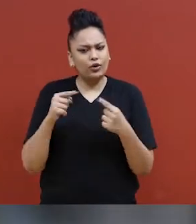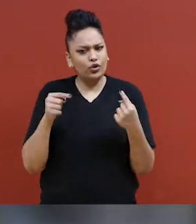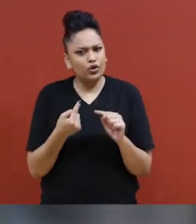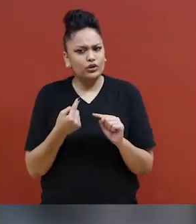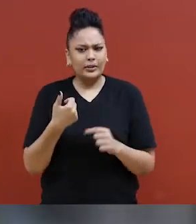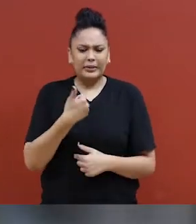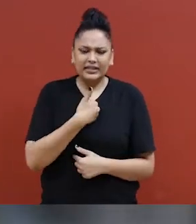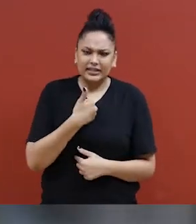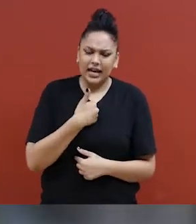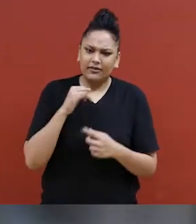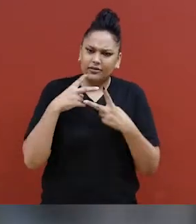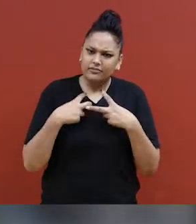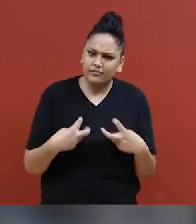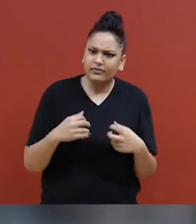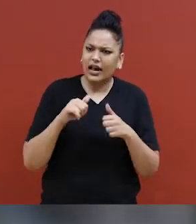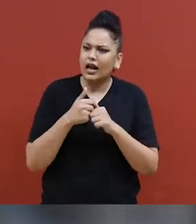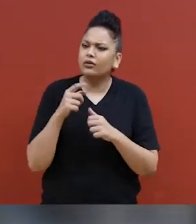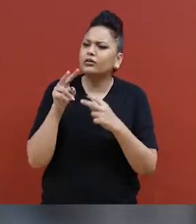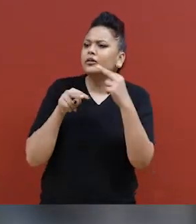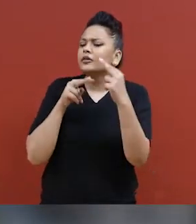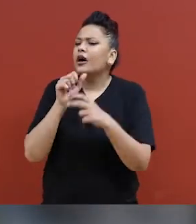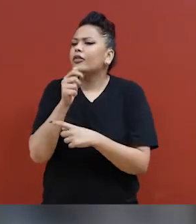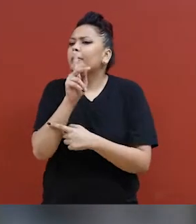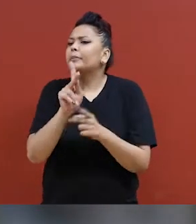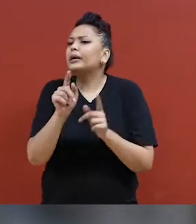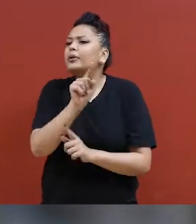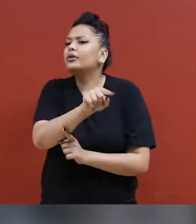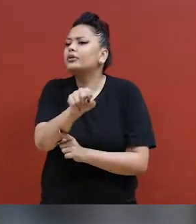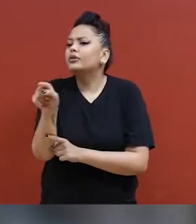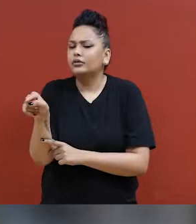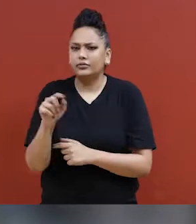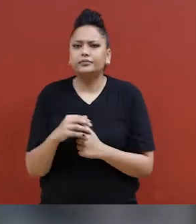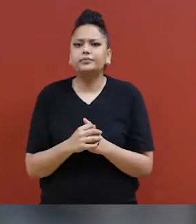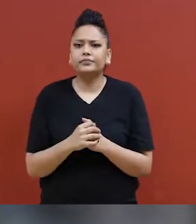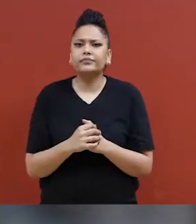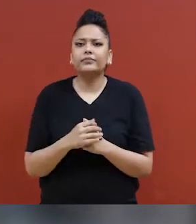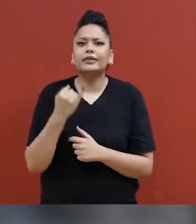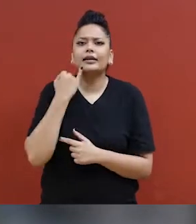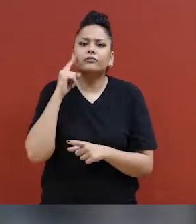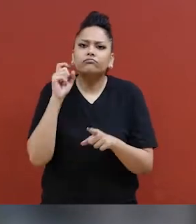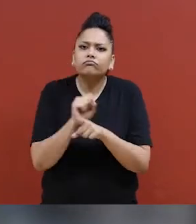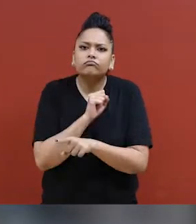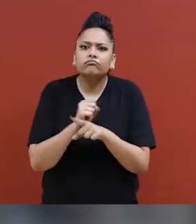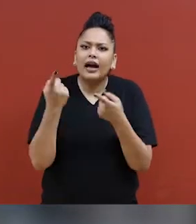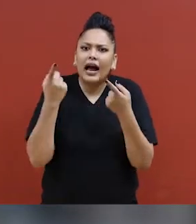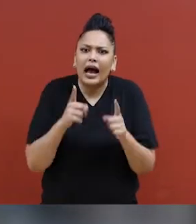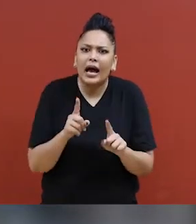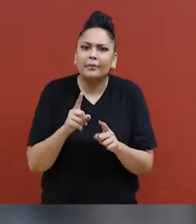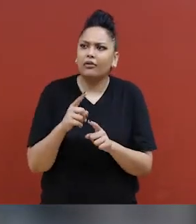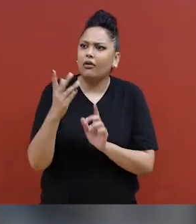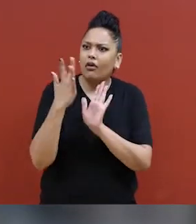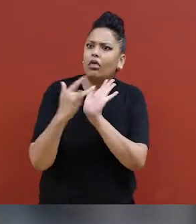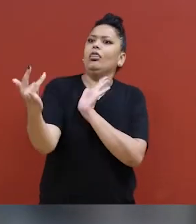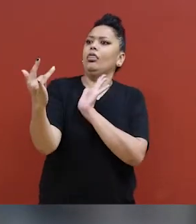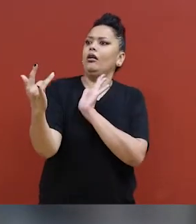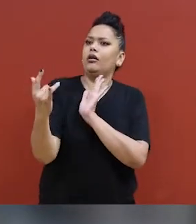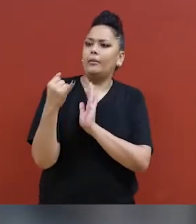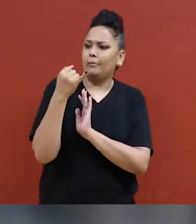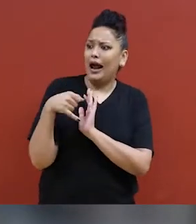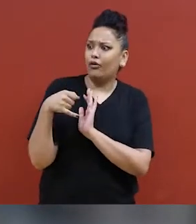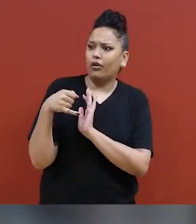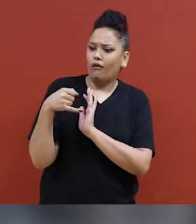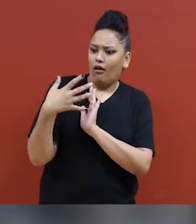we see each other, but more importantly, how if someone is trying to take advantage of us, cross